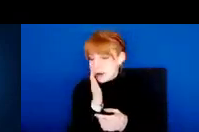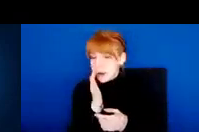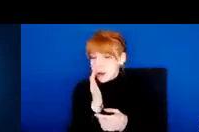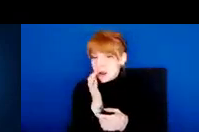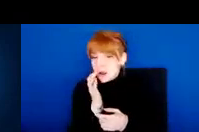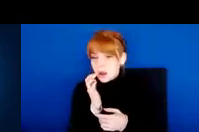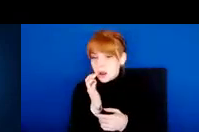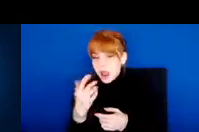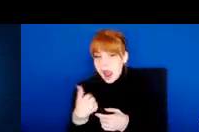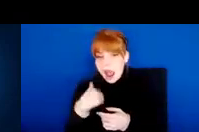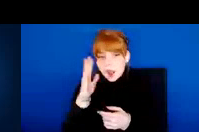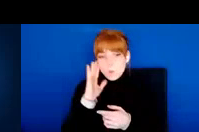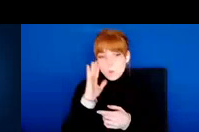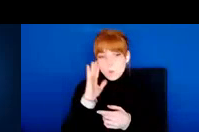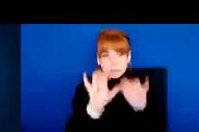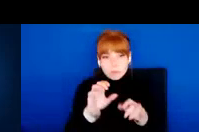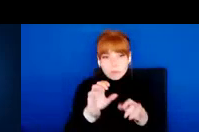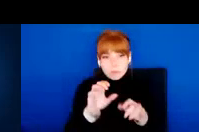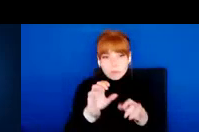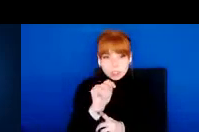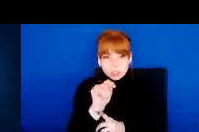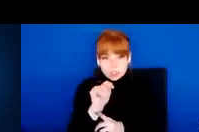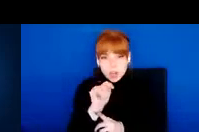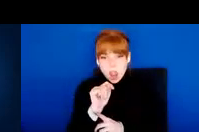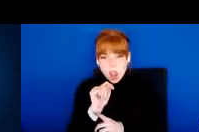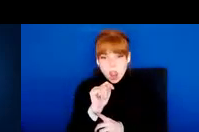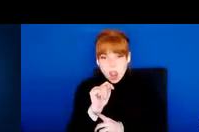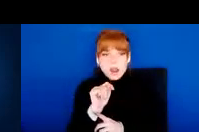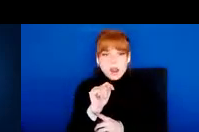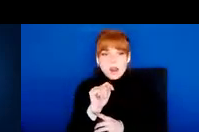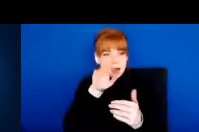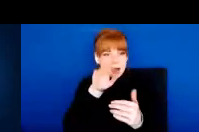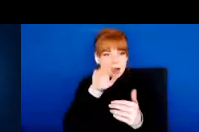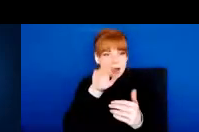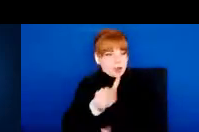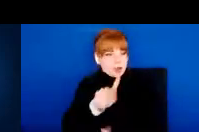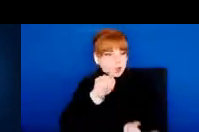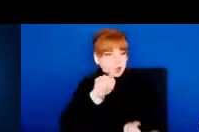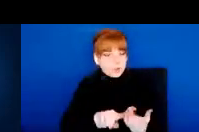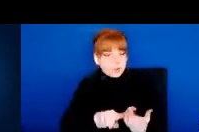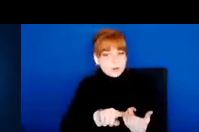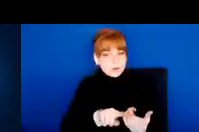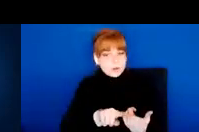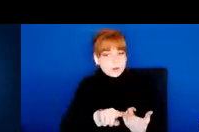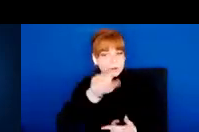in the chat a link to the digital accessibility coordinator. Hang on.